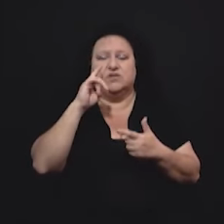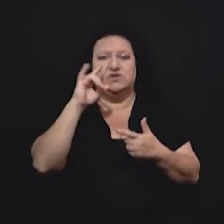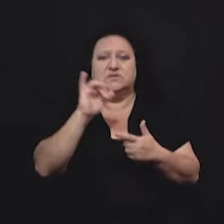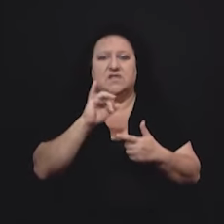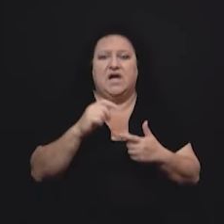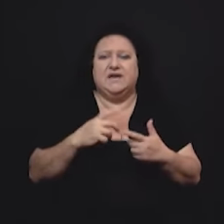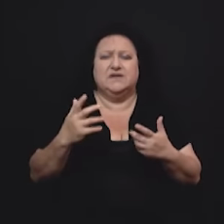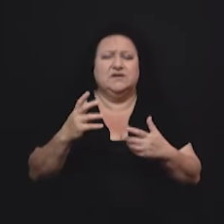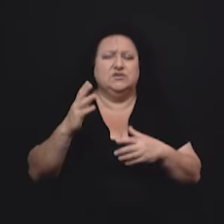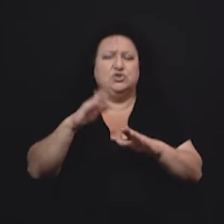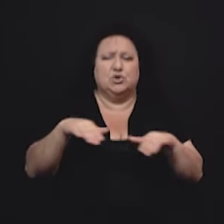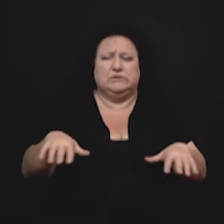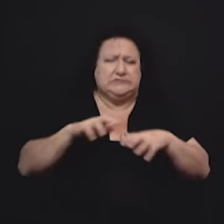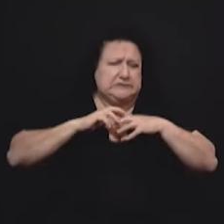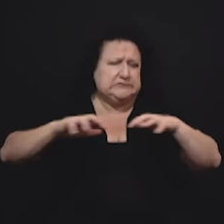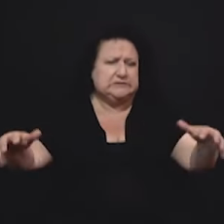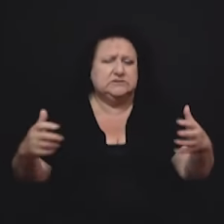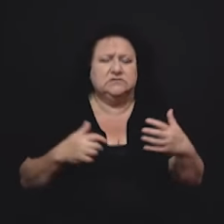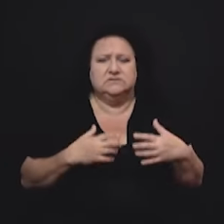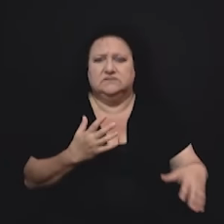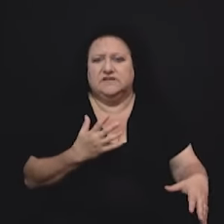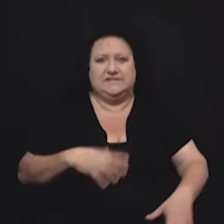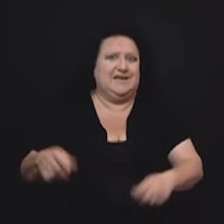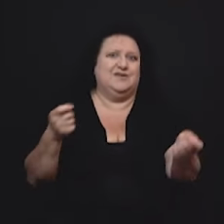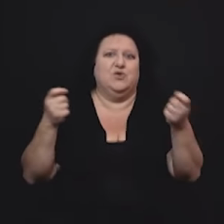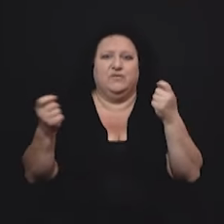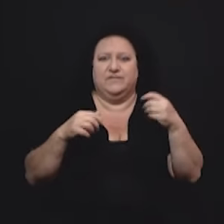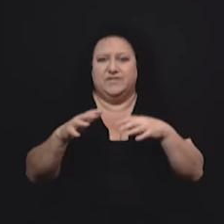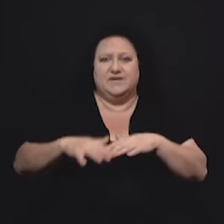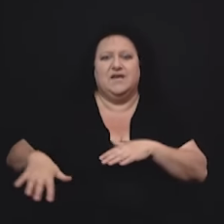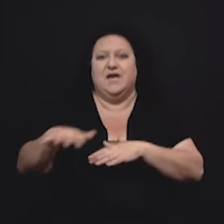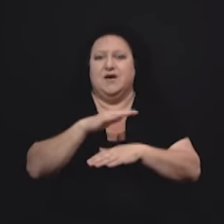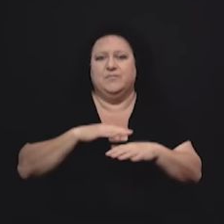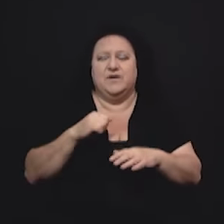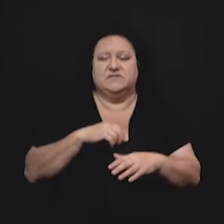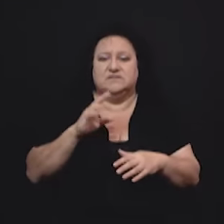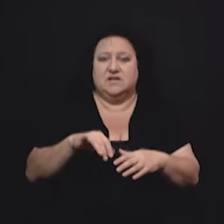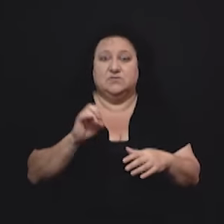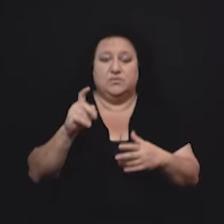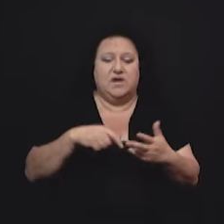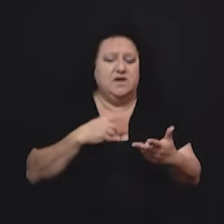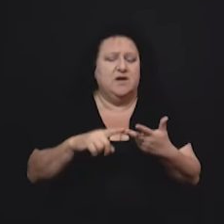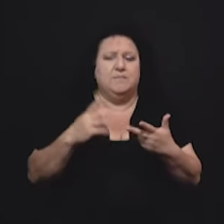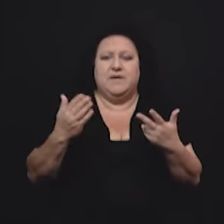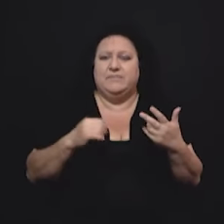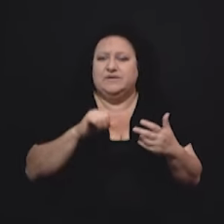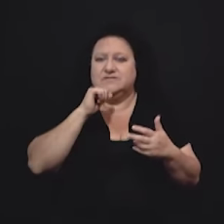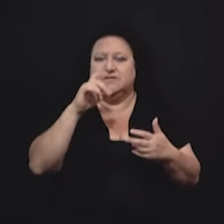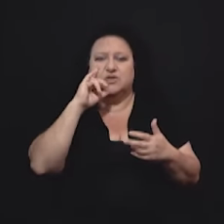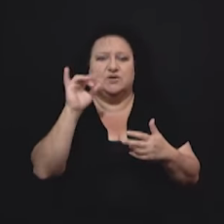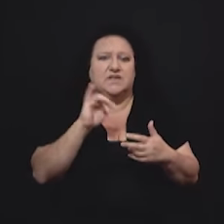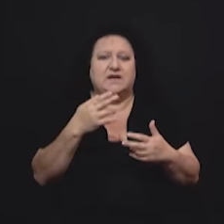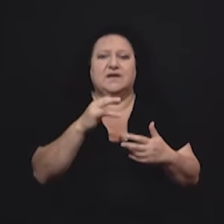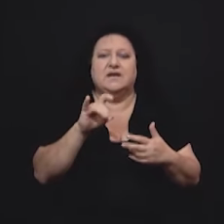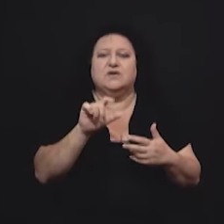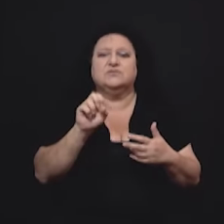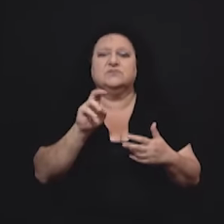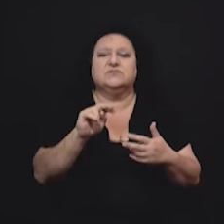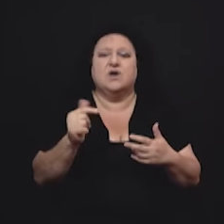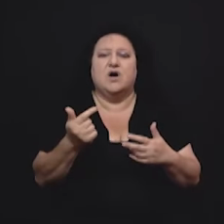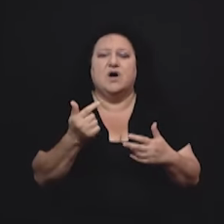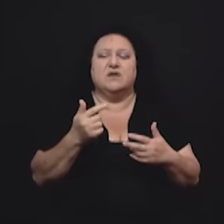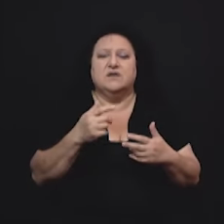overtaking the campus. That's okay. It might not look like hymn singings or a Hillsong-inspired stadium concert. That's okay.